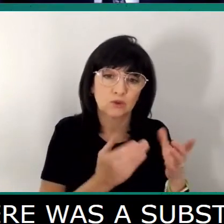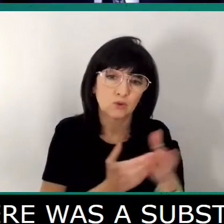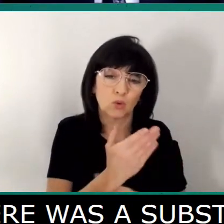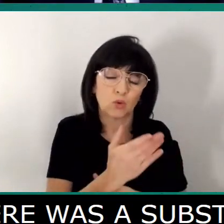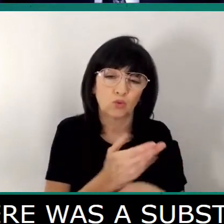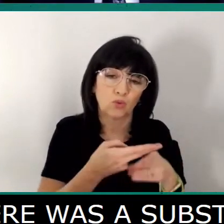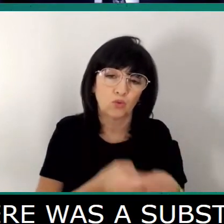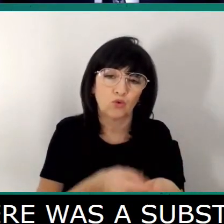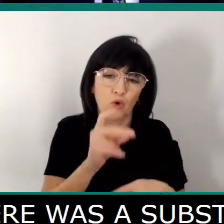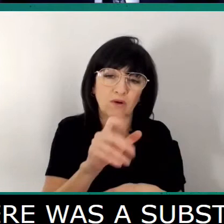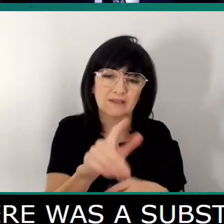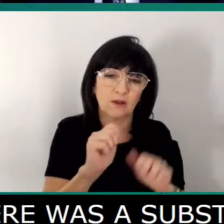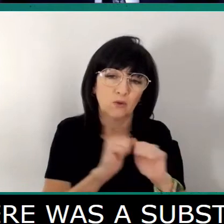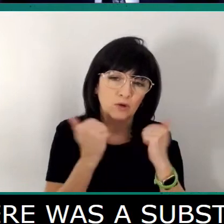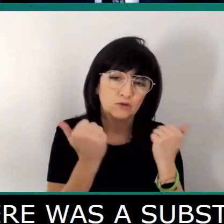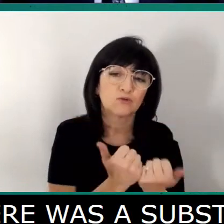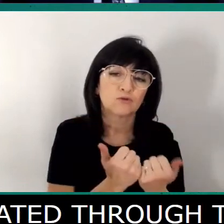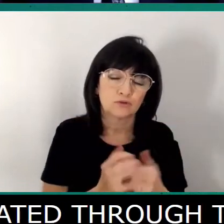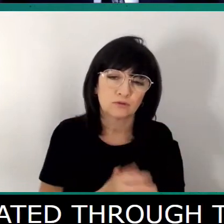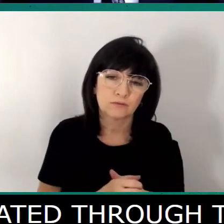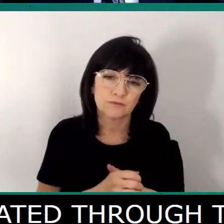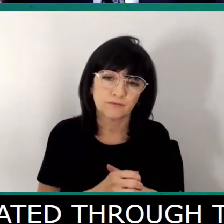it's very